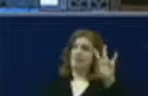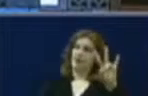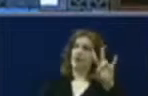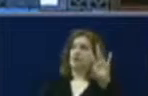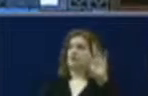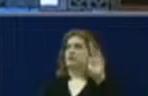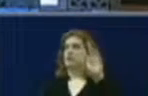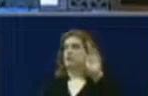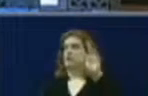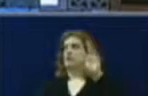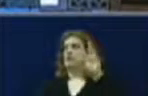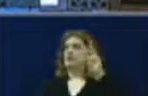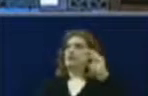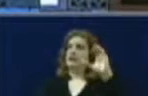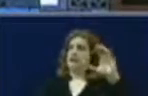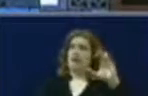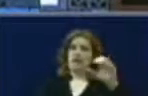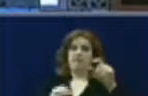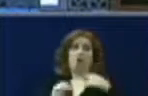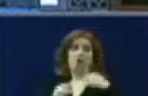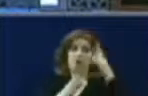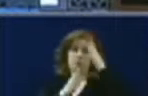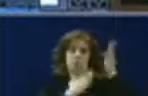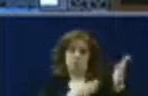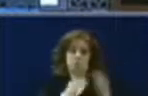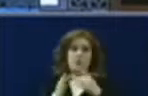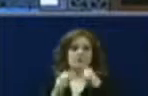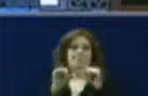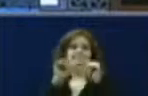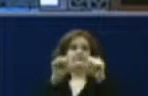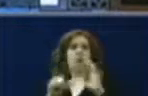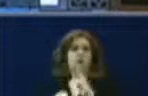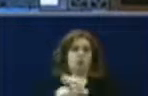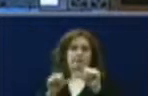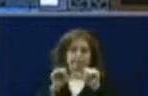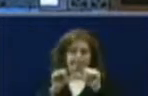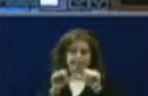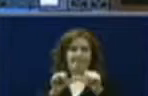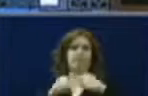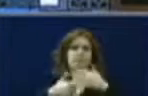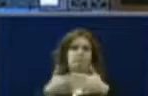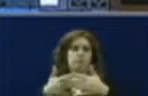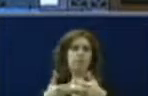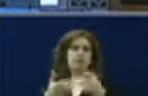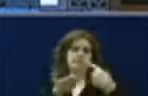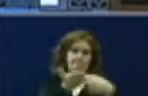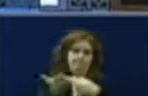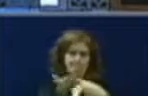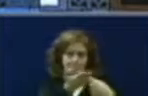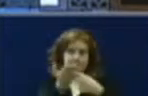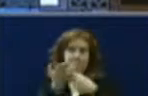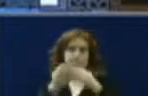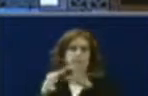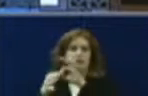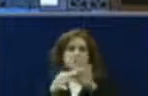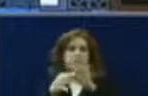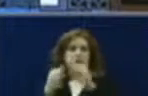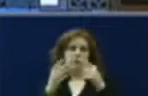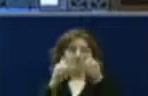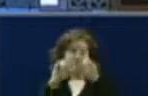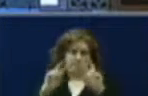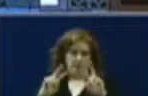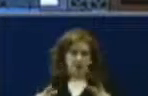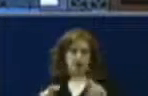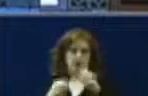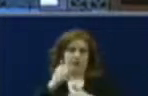156.557-6C for the purpose of continuing the board's ongoing process of conducting preliminary discussions related to the evaluation of